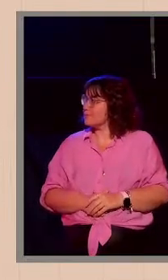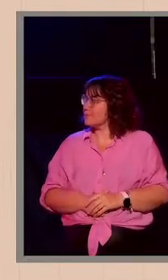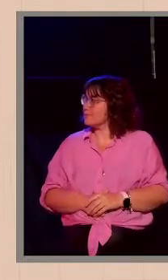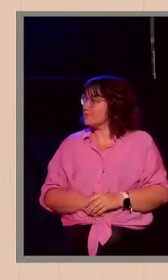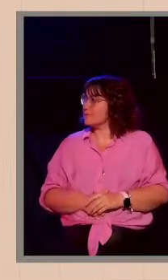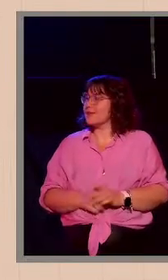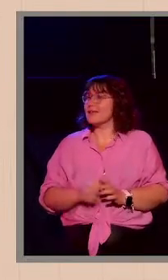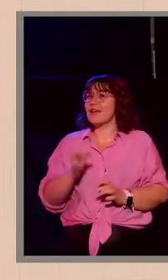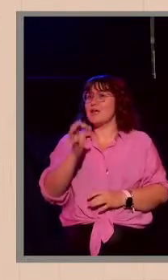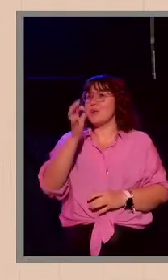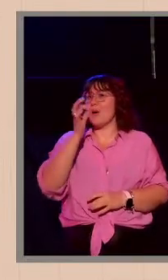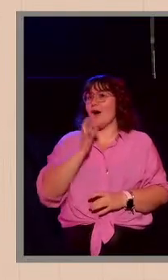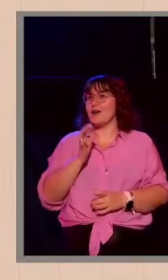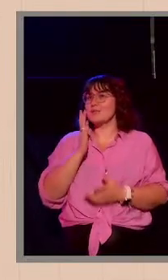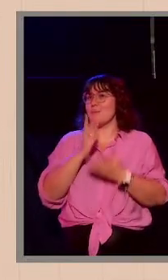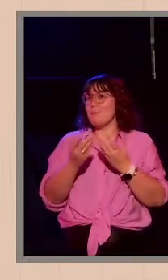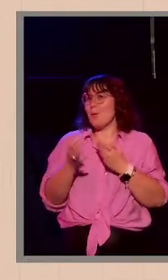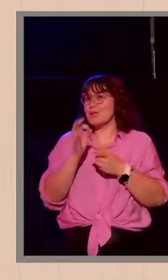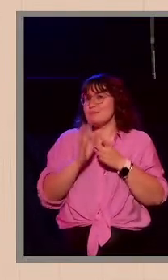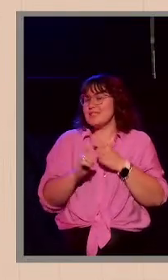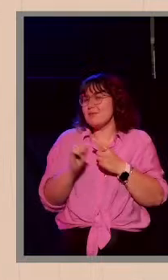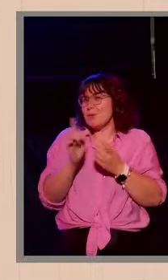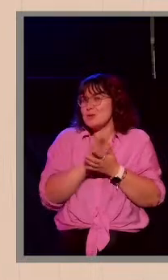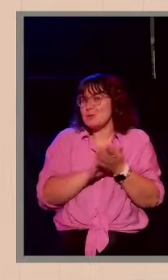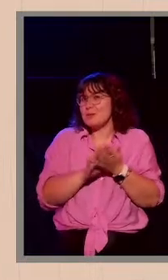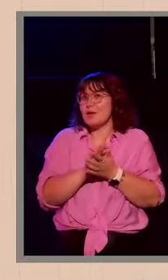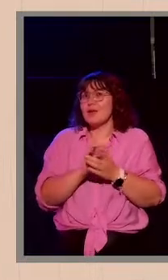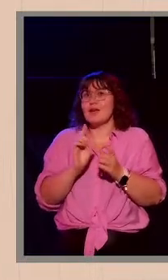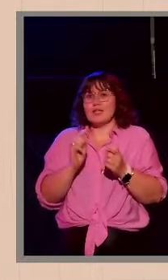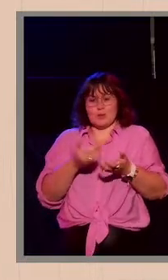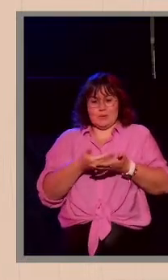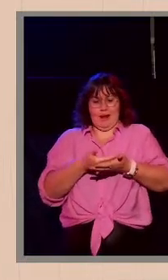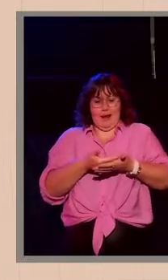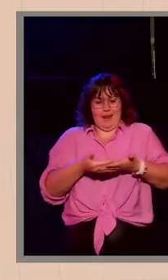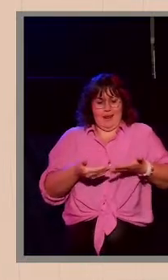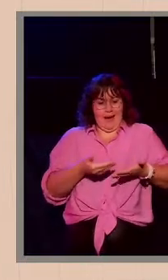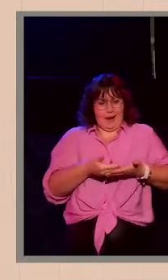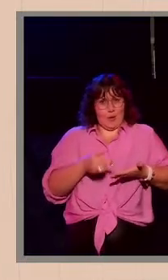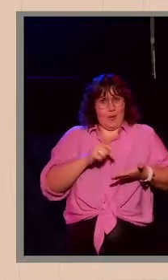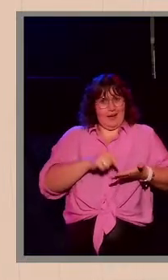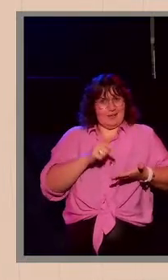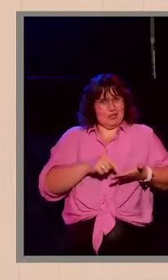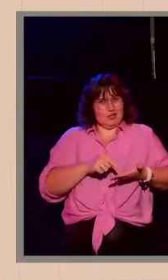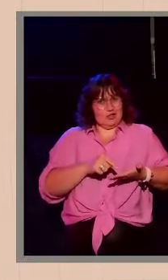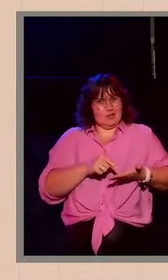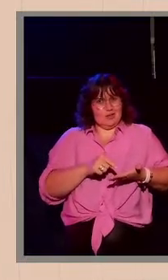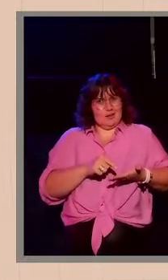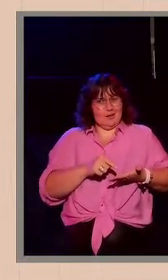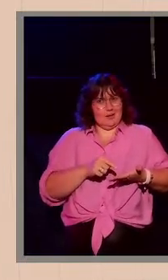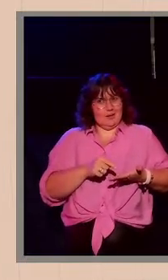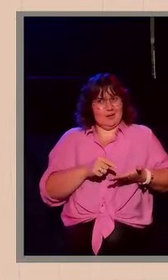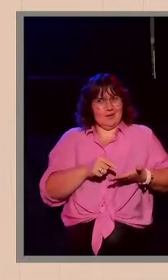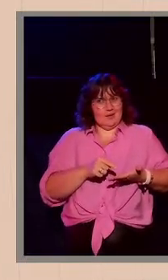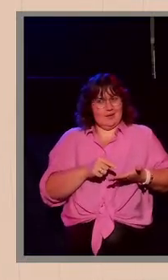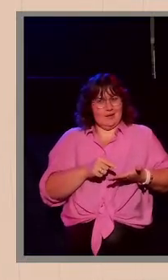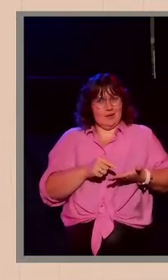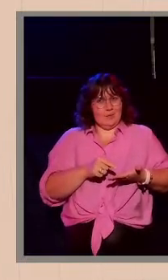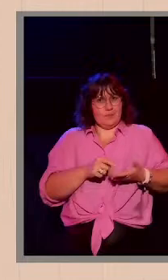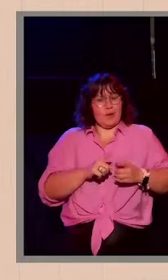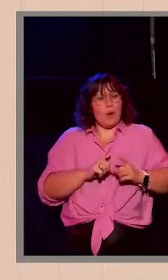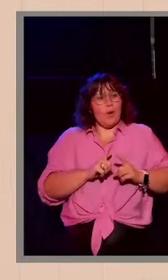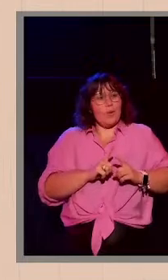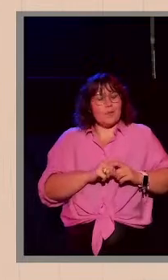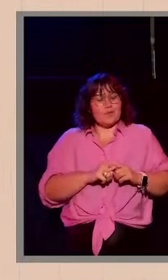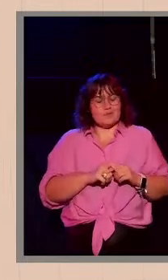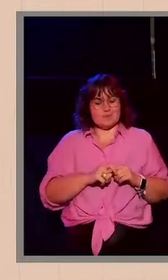Can you ask me more specifically? Sure. What is it about language, or is there something? Yeah. What is it